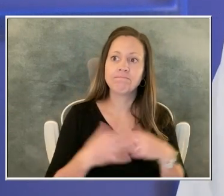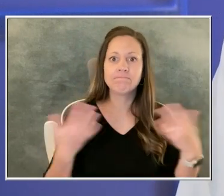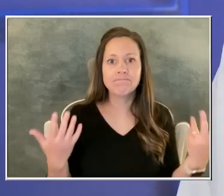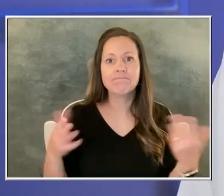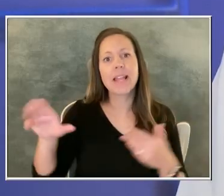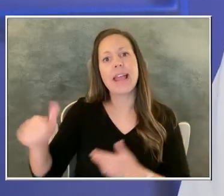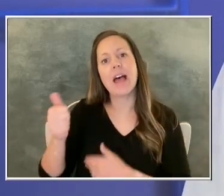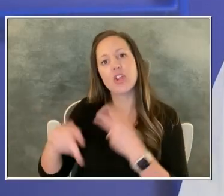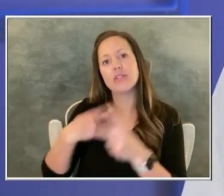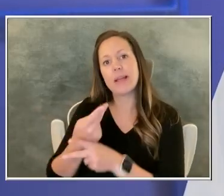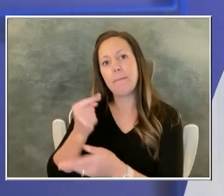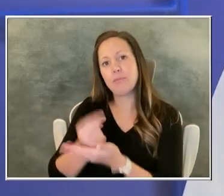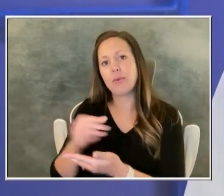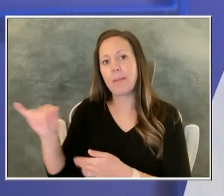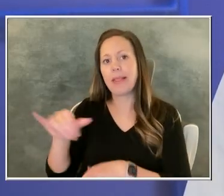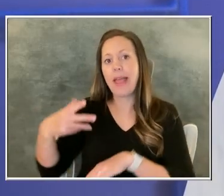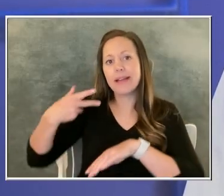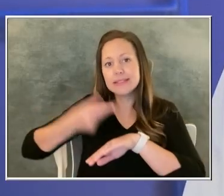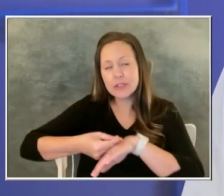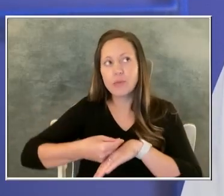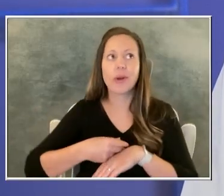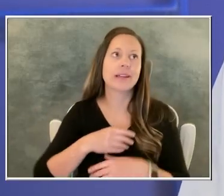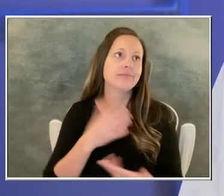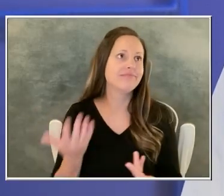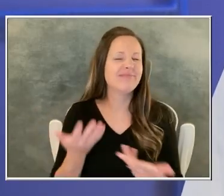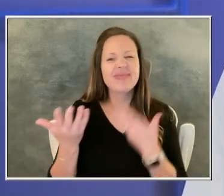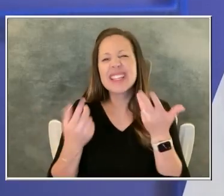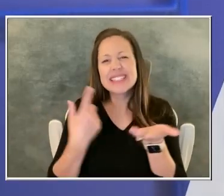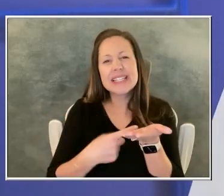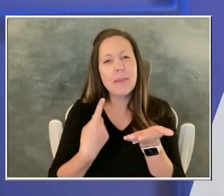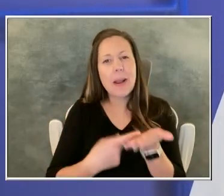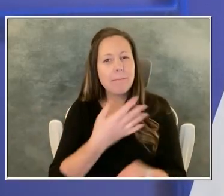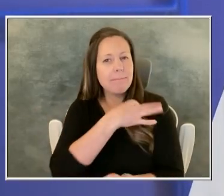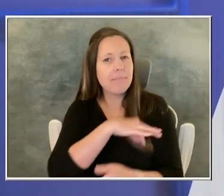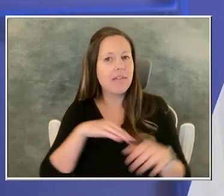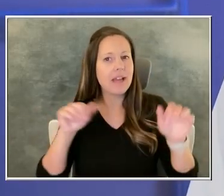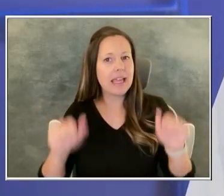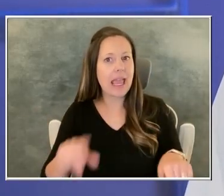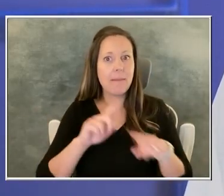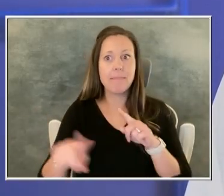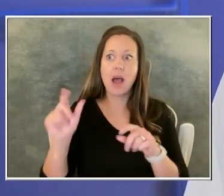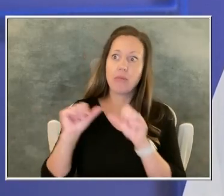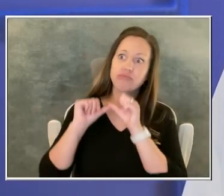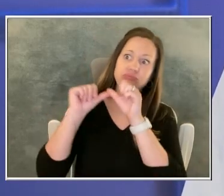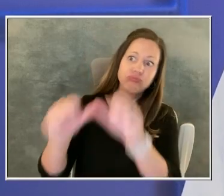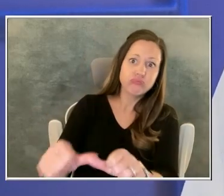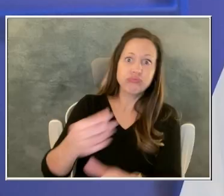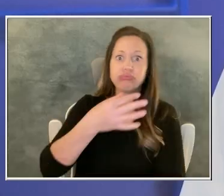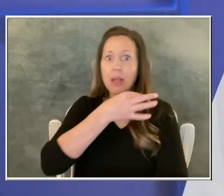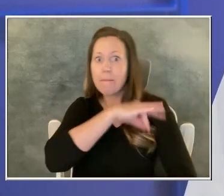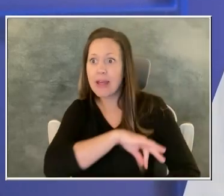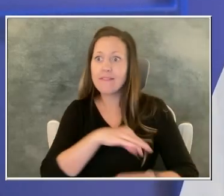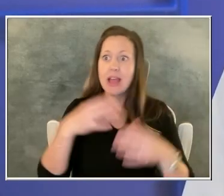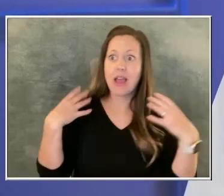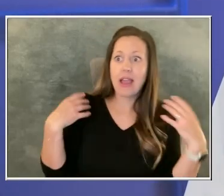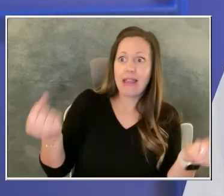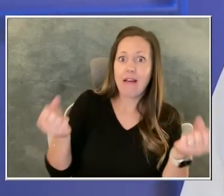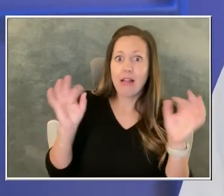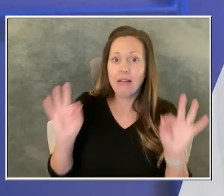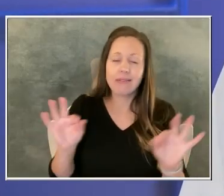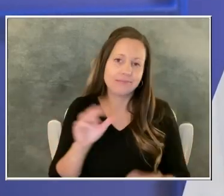injections, in some people those can be beneficial, but a lot of times they don't lead to durable benefit. And when you think about things like